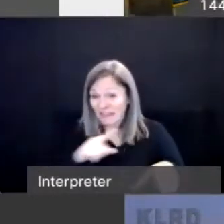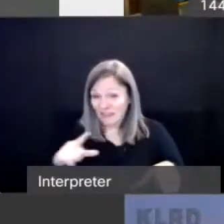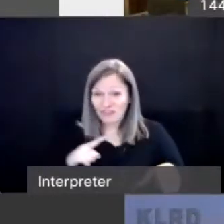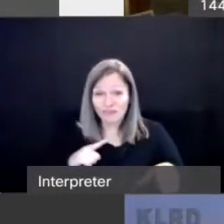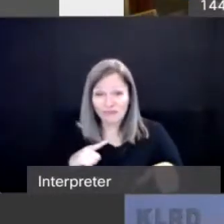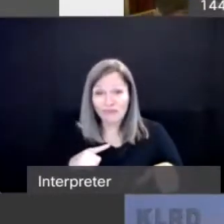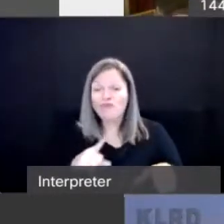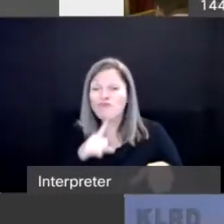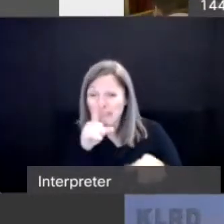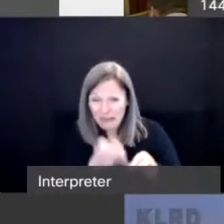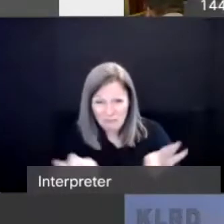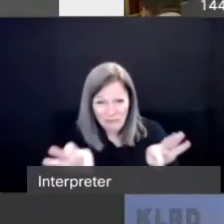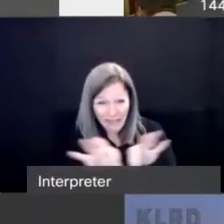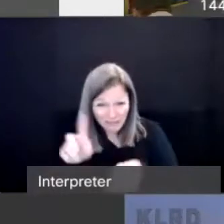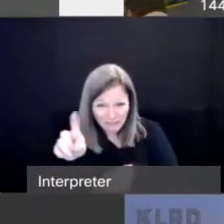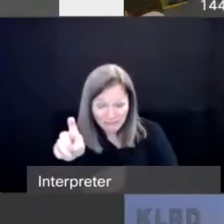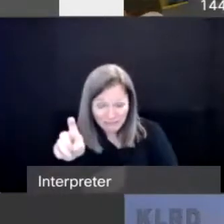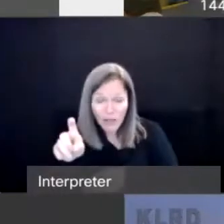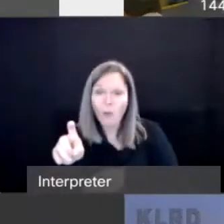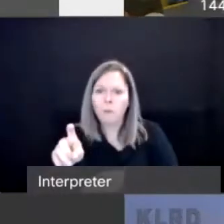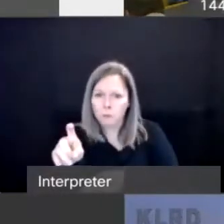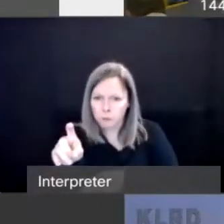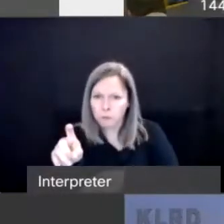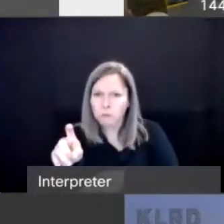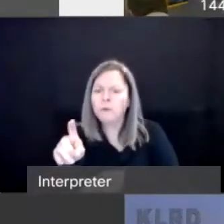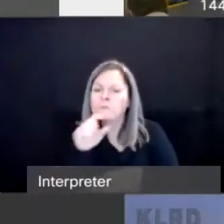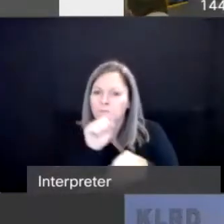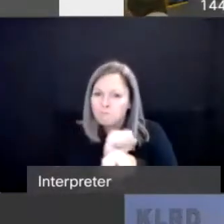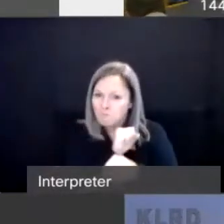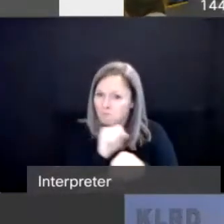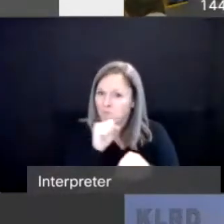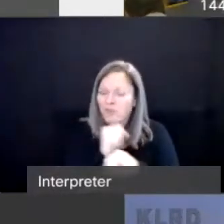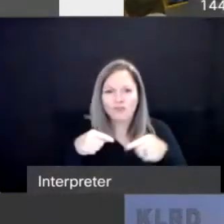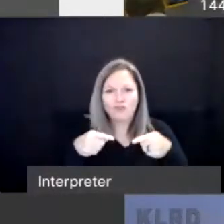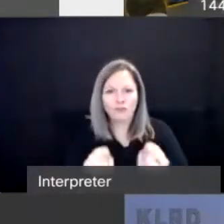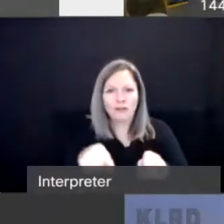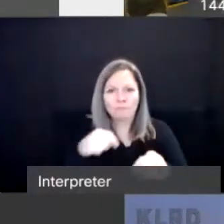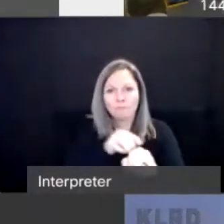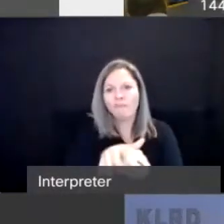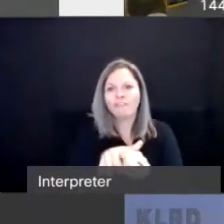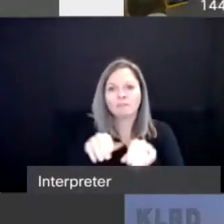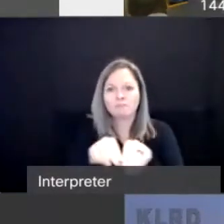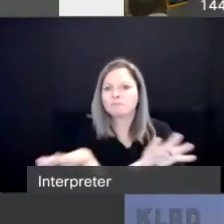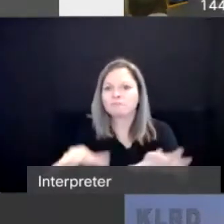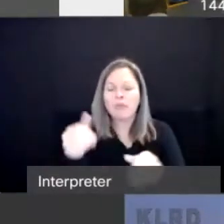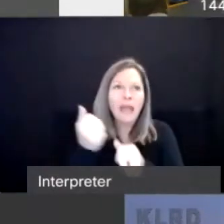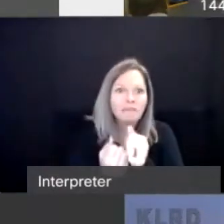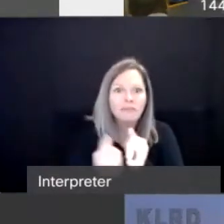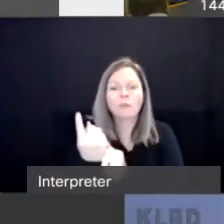really matter? It has certainly mattered during the pandemic that everyone